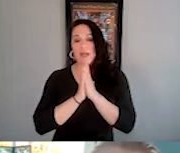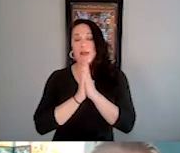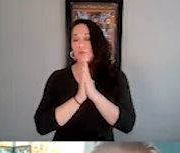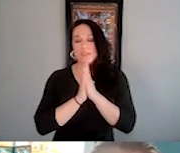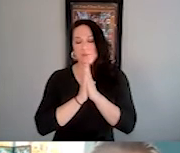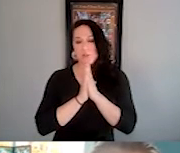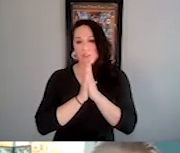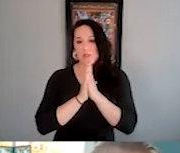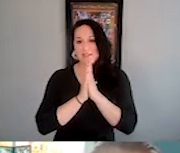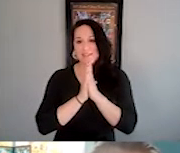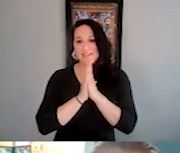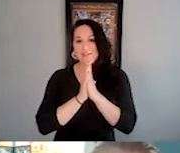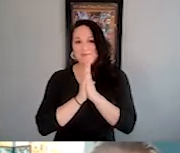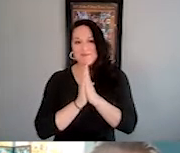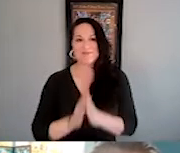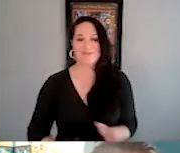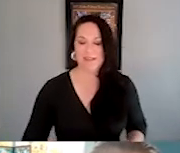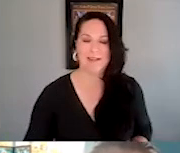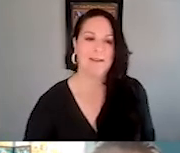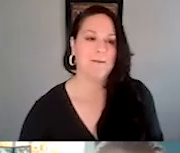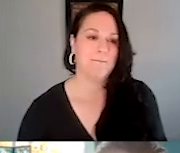as we uncover these emerging trends. Sue?